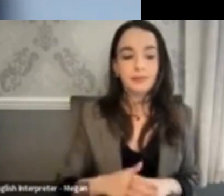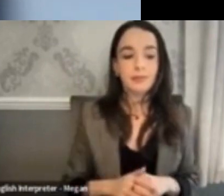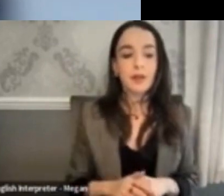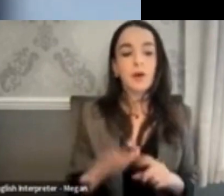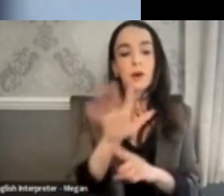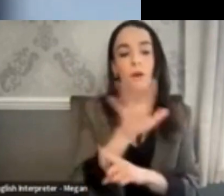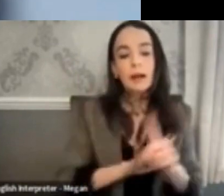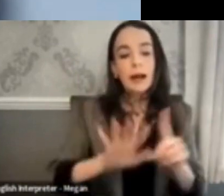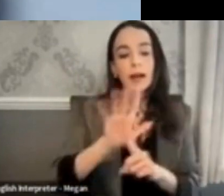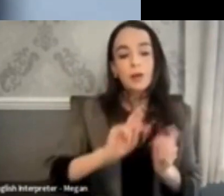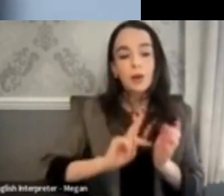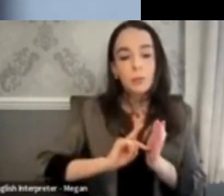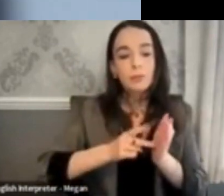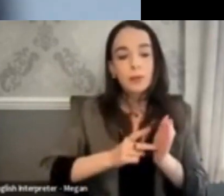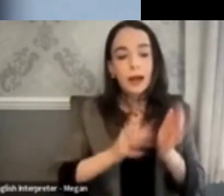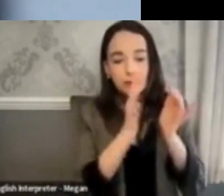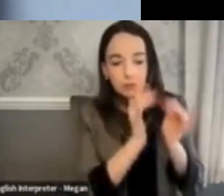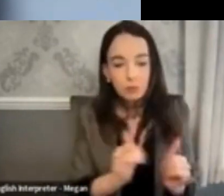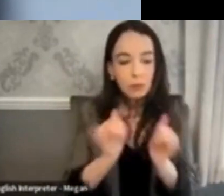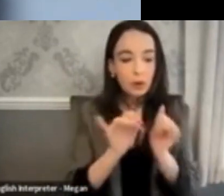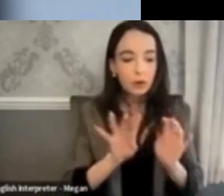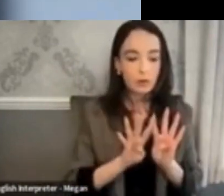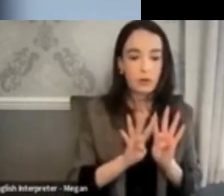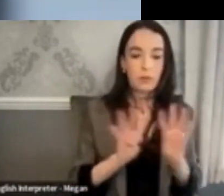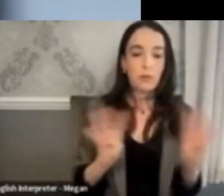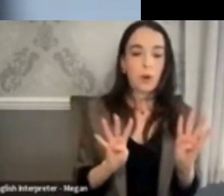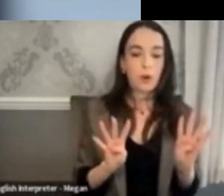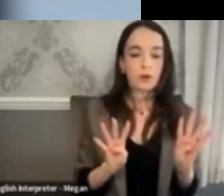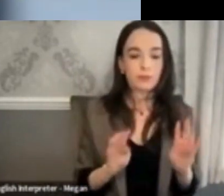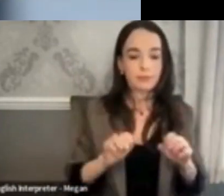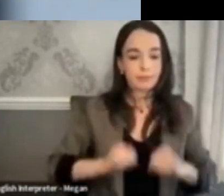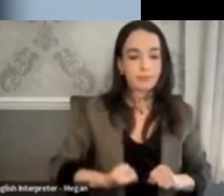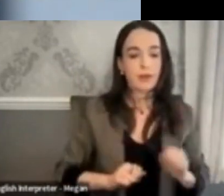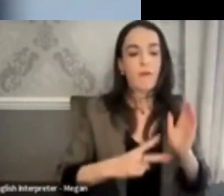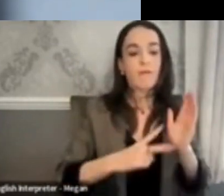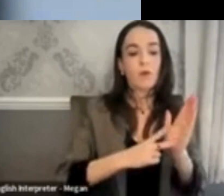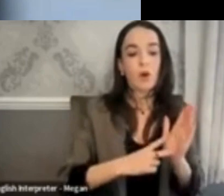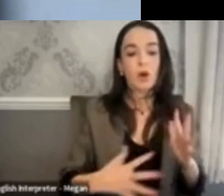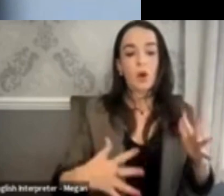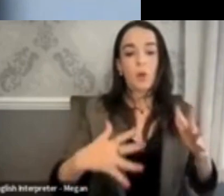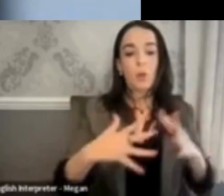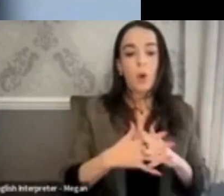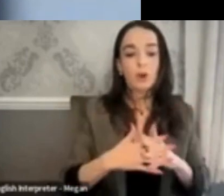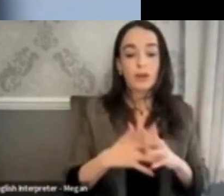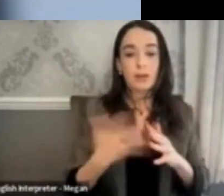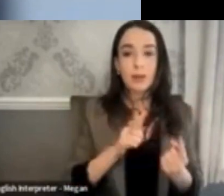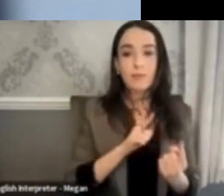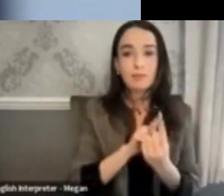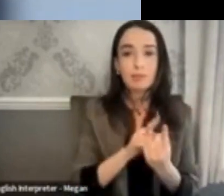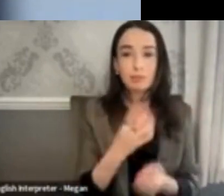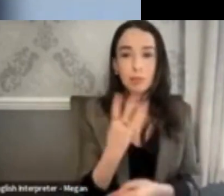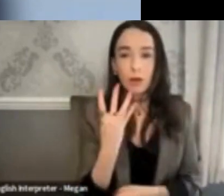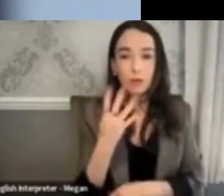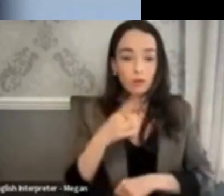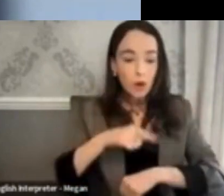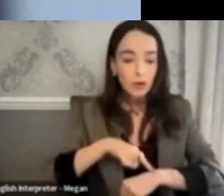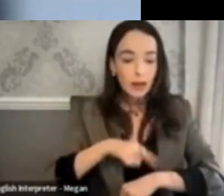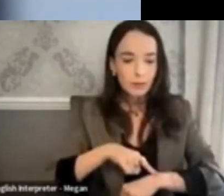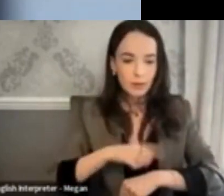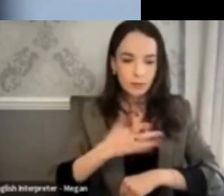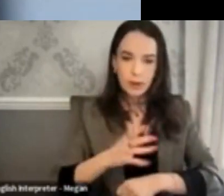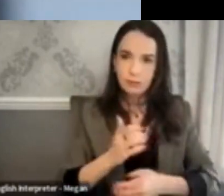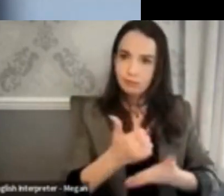Board, chaired by Veronica Wadley, Baroness Fleet, has met 4 times now and have provided really useful feedback and challenge on delivery of the